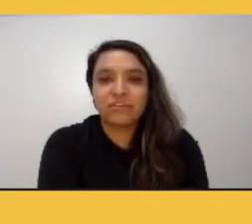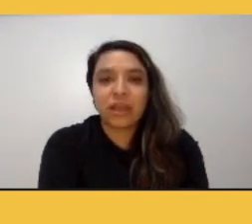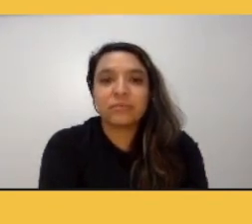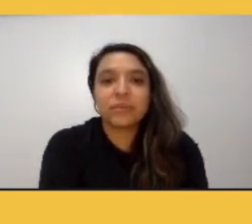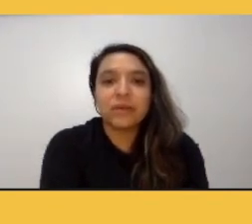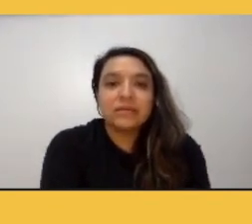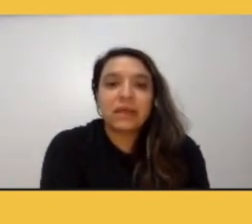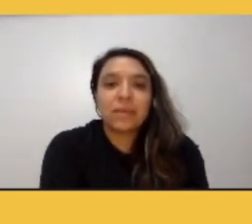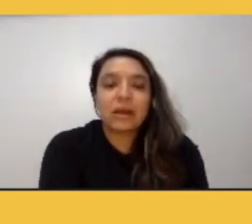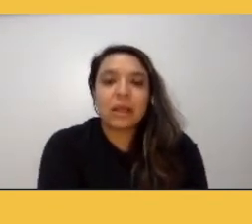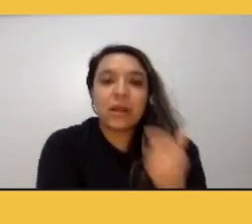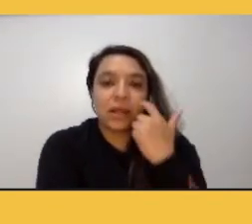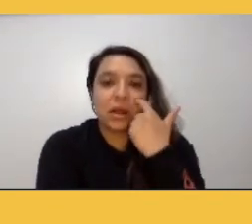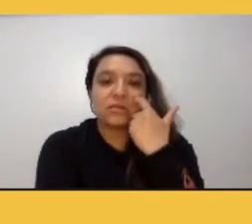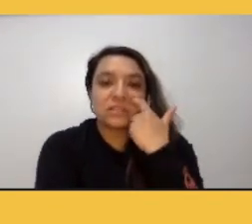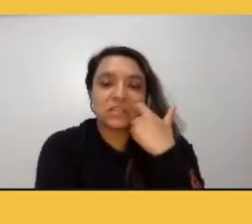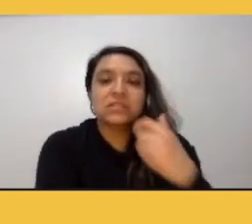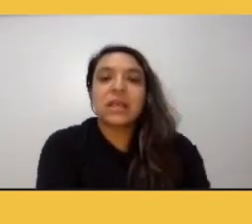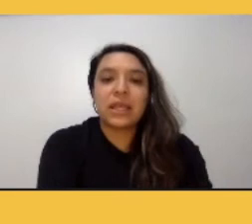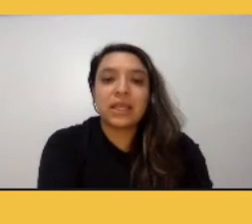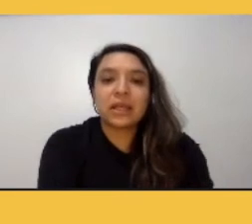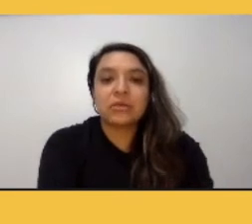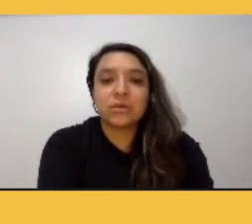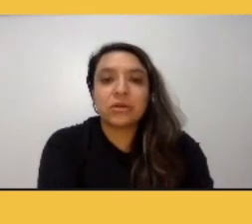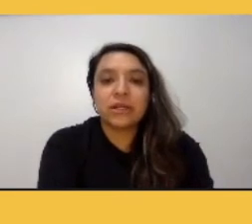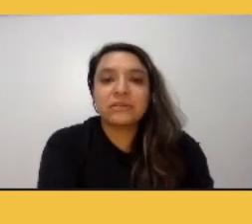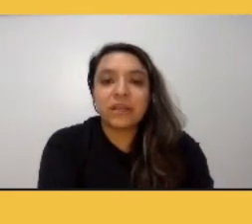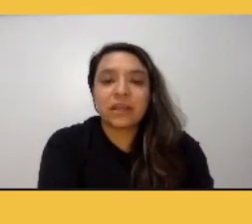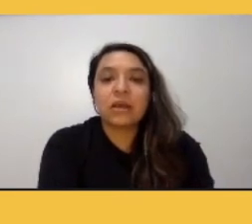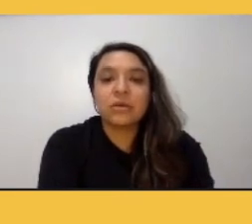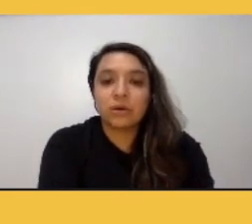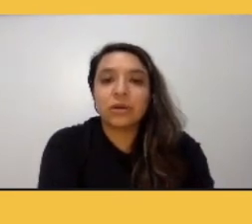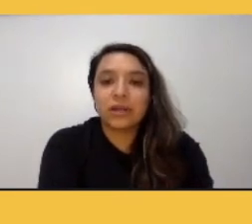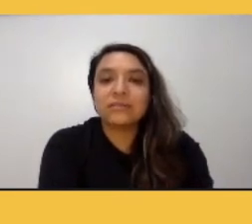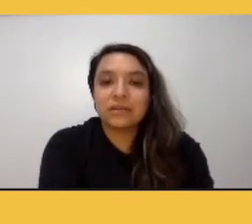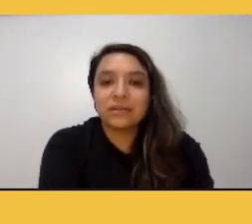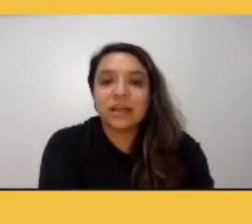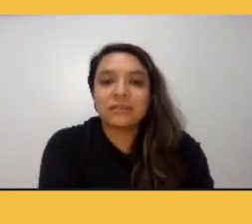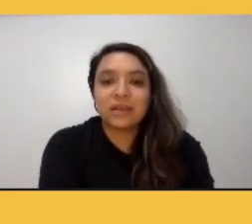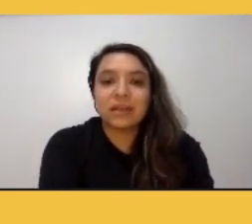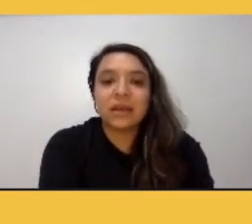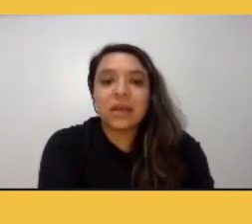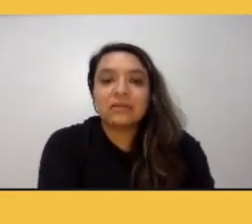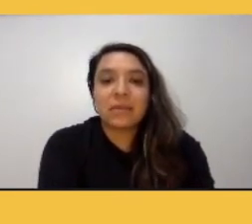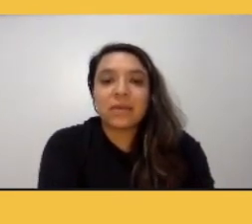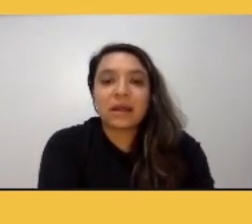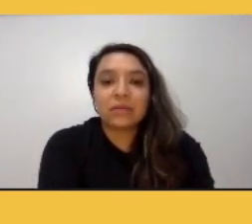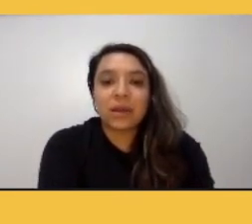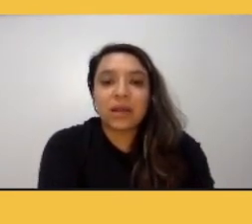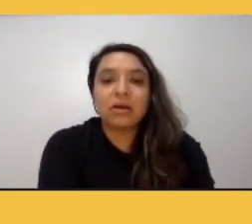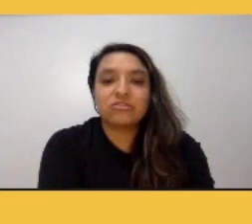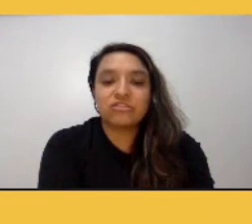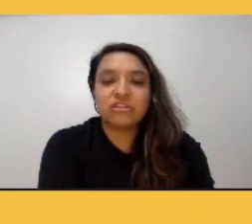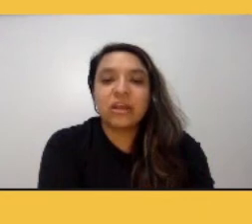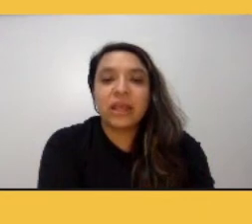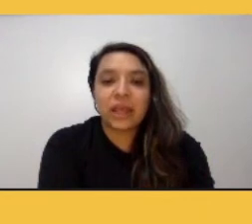yes, champ. Tap it out, get ready, go. Ink, the word is sink. The word is, yes, sink. Tap it out, get ready,